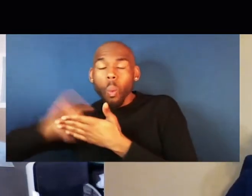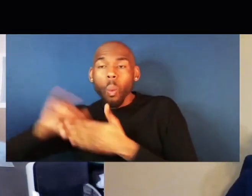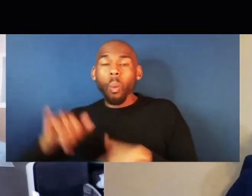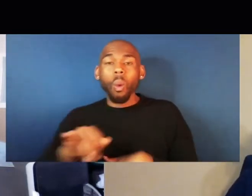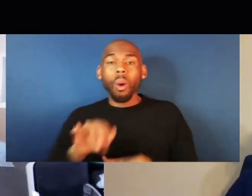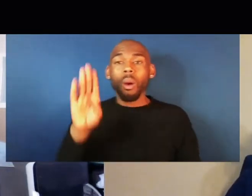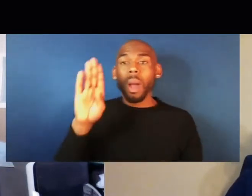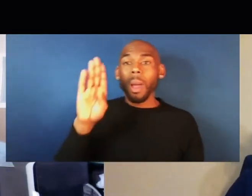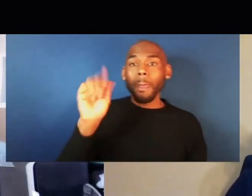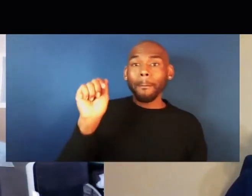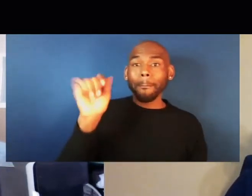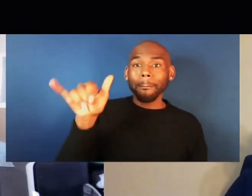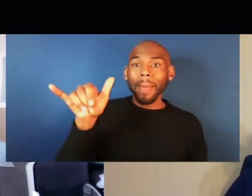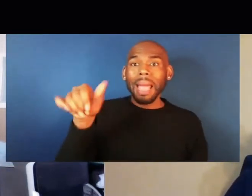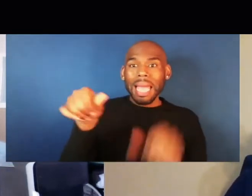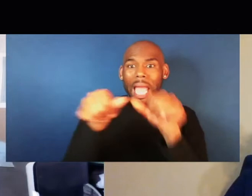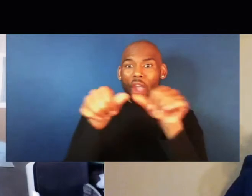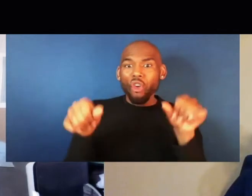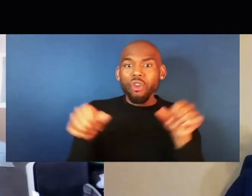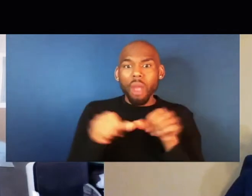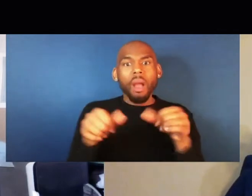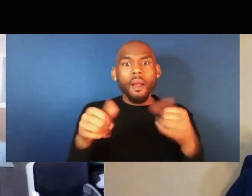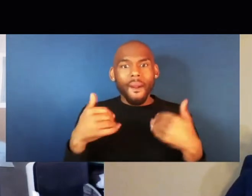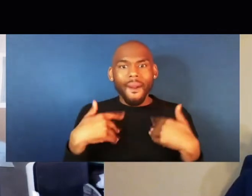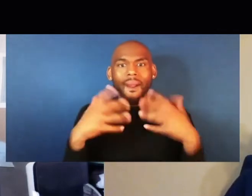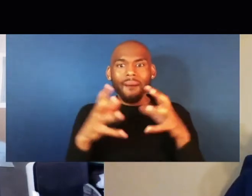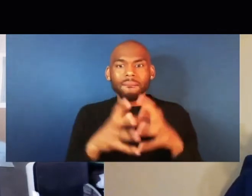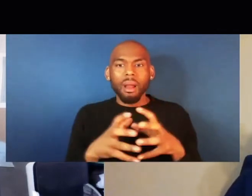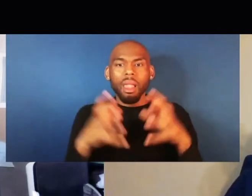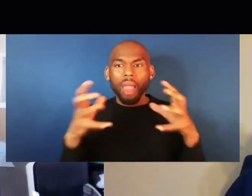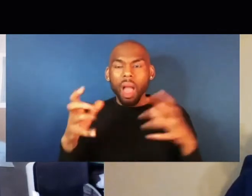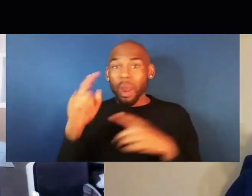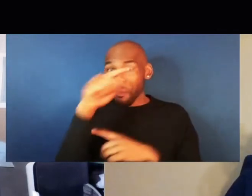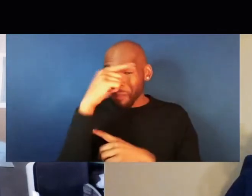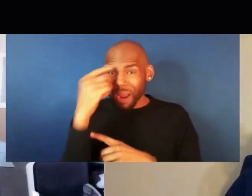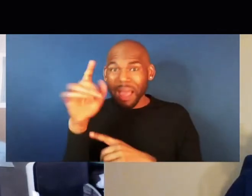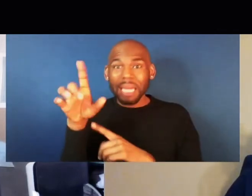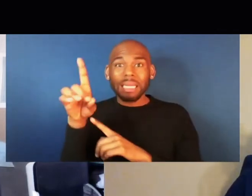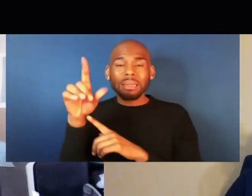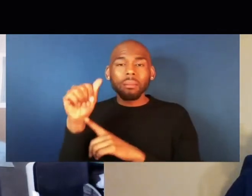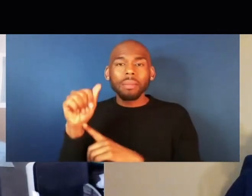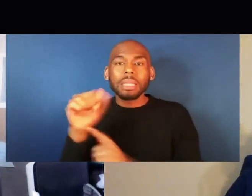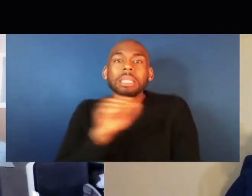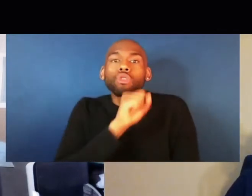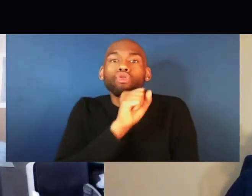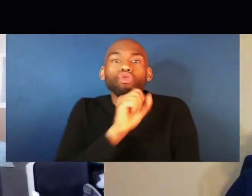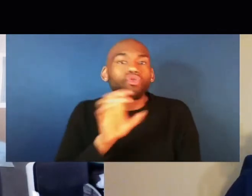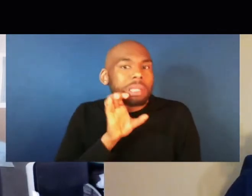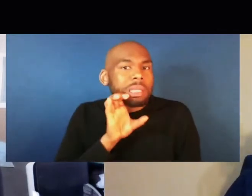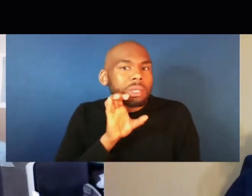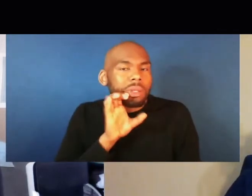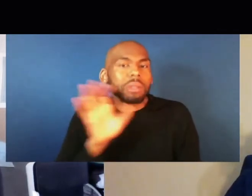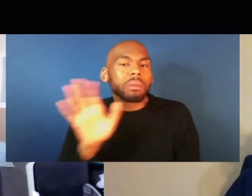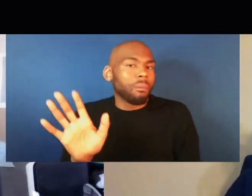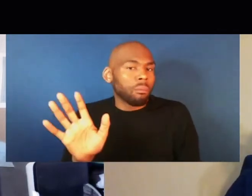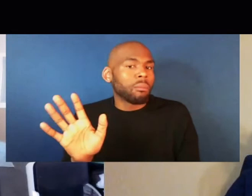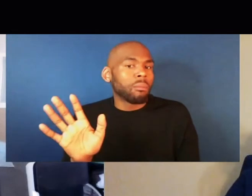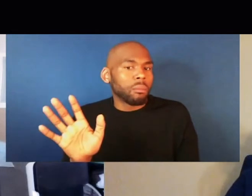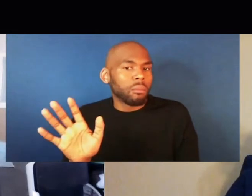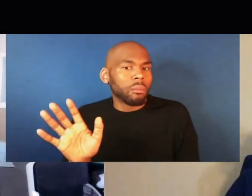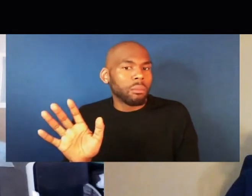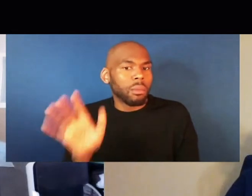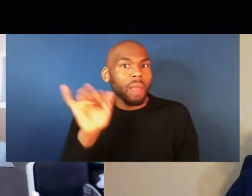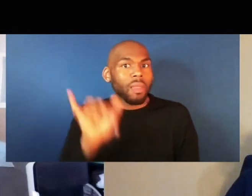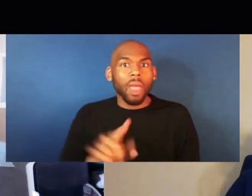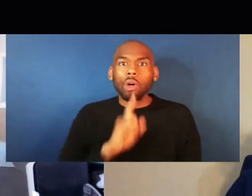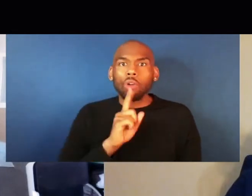York to the Bay Area, there's a lot of Black disabled elders on the